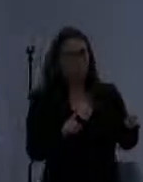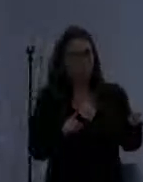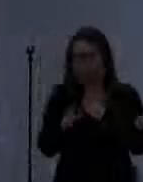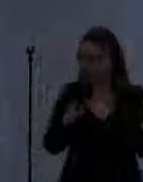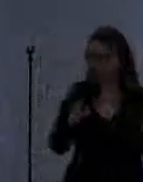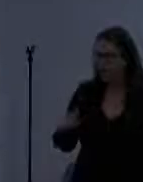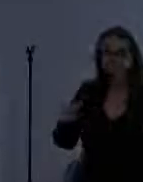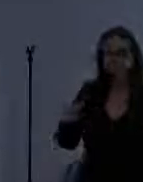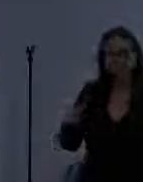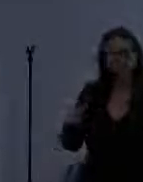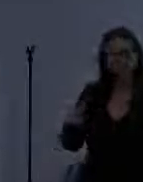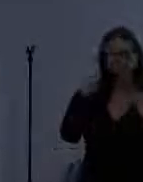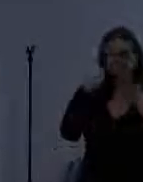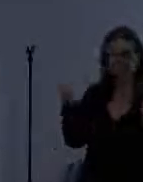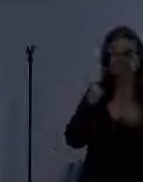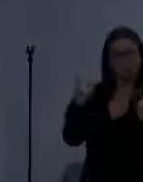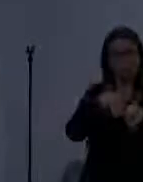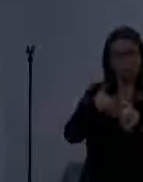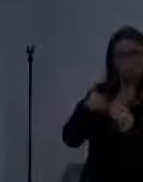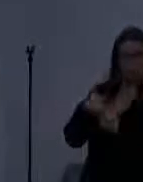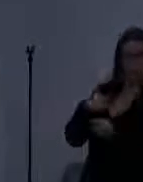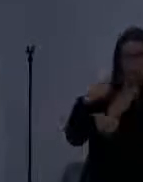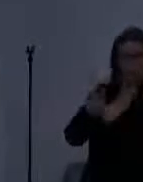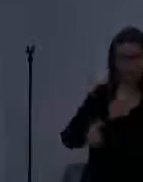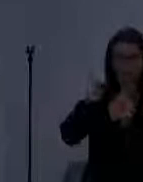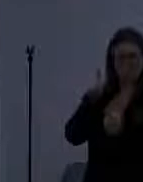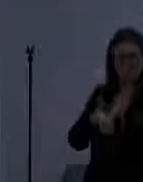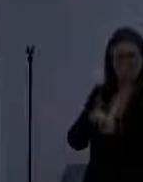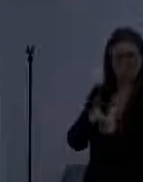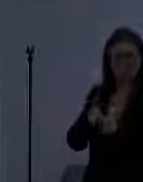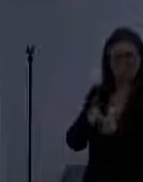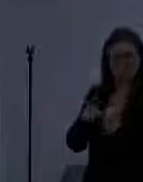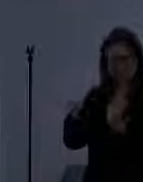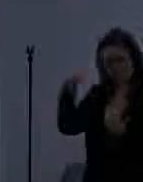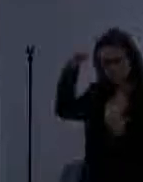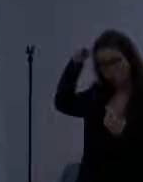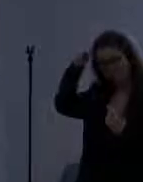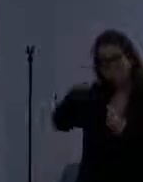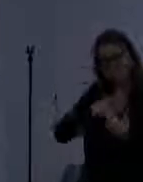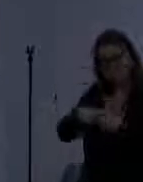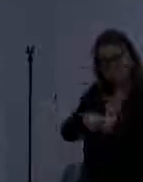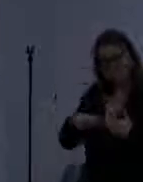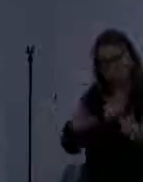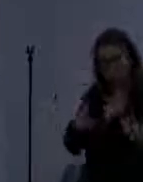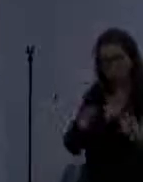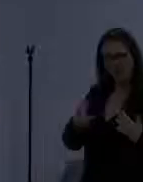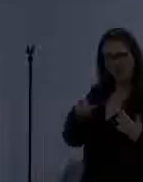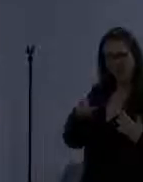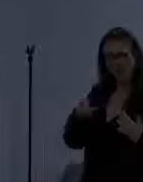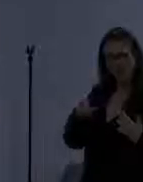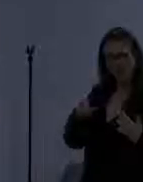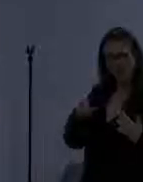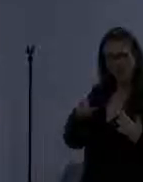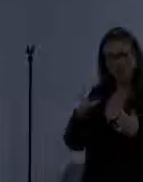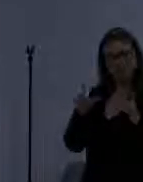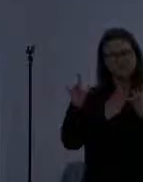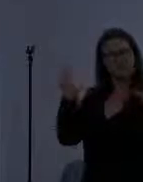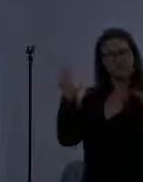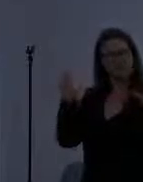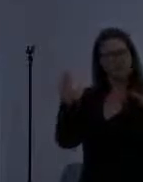worker bringing somebody that the person hasn't That's agreed to unknown be to there them. or is unknown to them. Yeah.